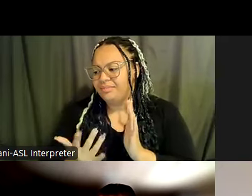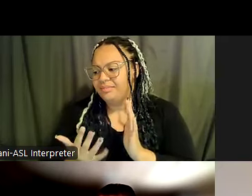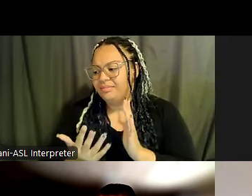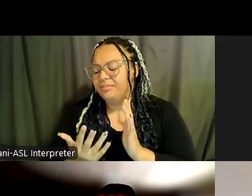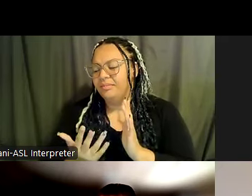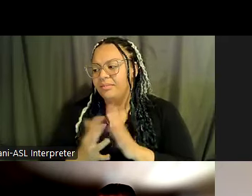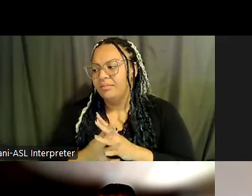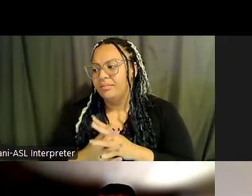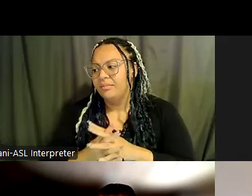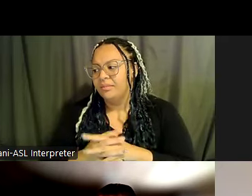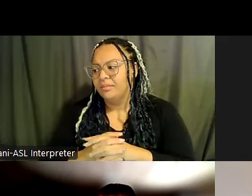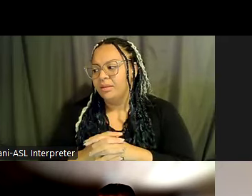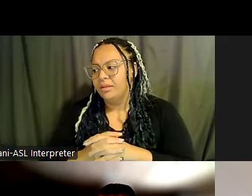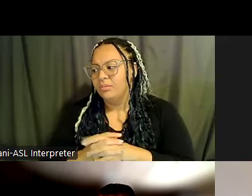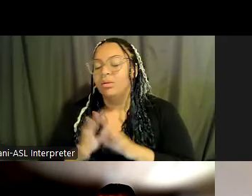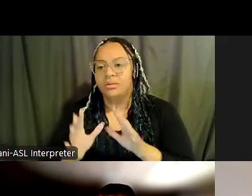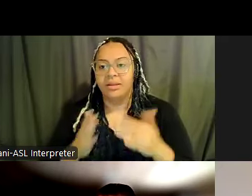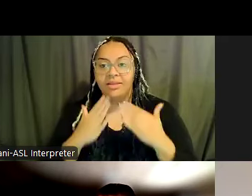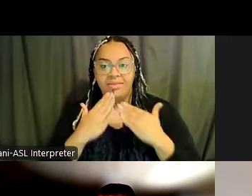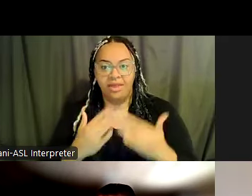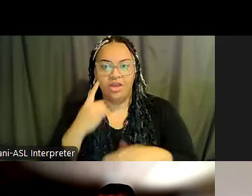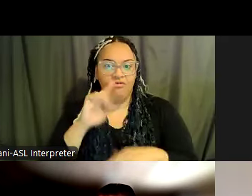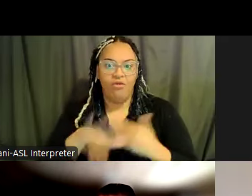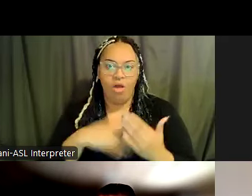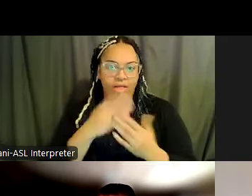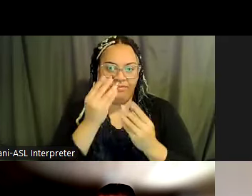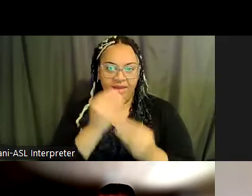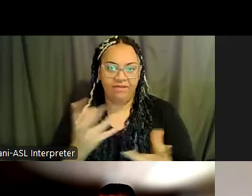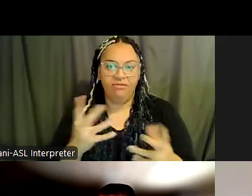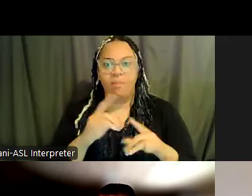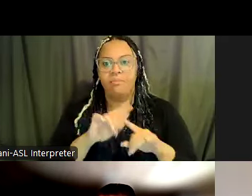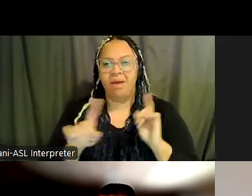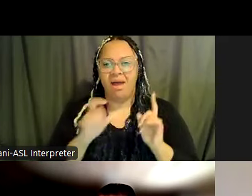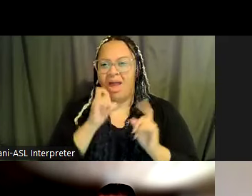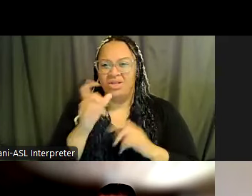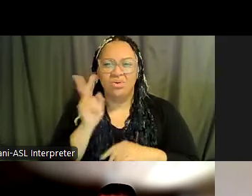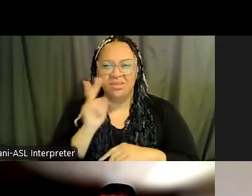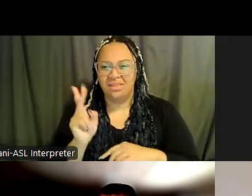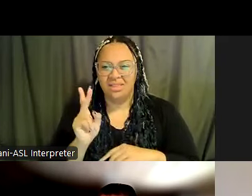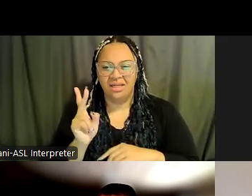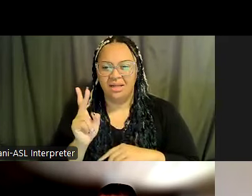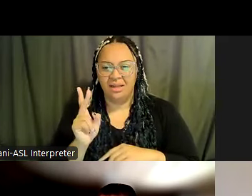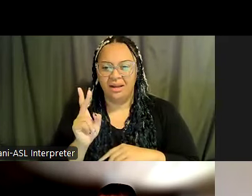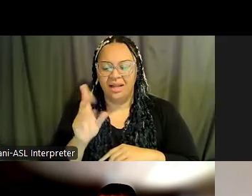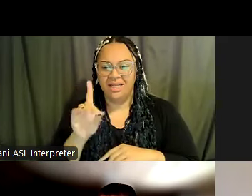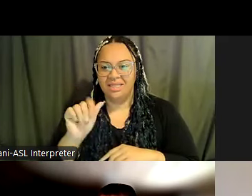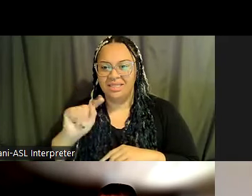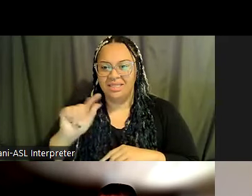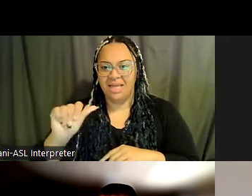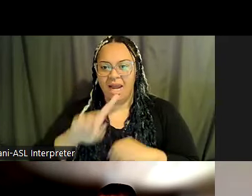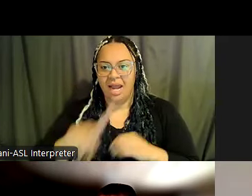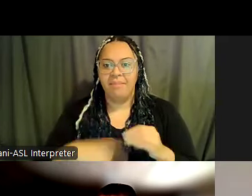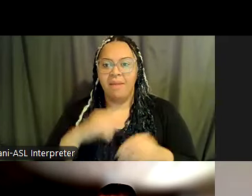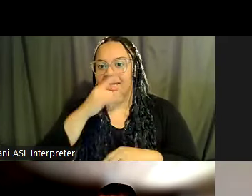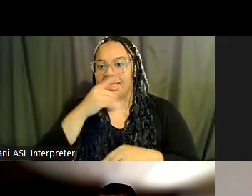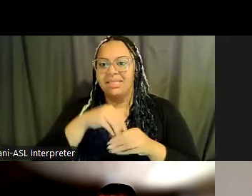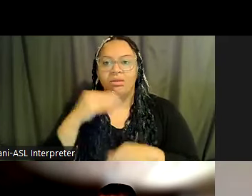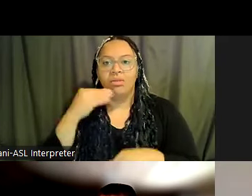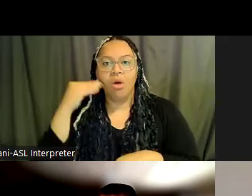sharing that. Thank you for this wonderful info about means, but I didn't see data about kids in the home